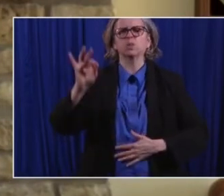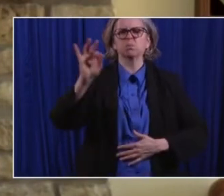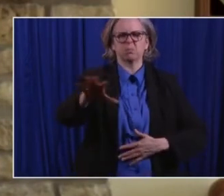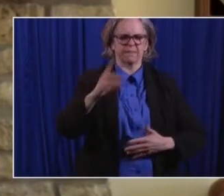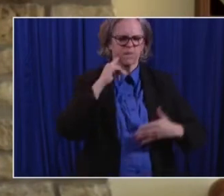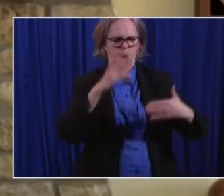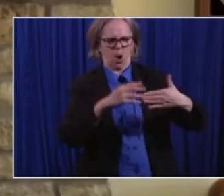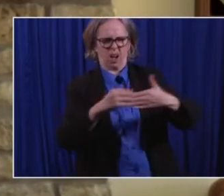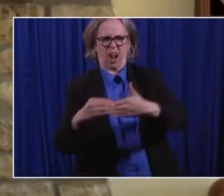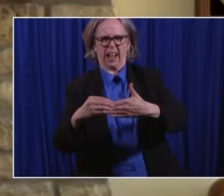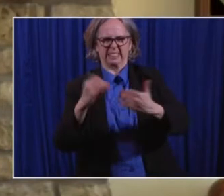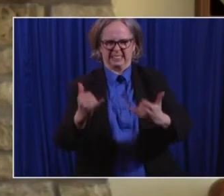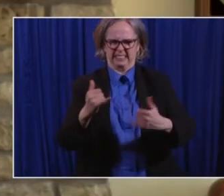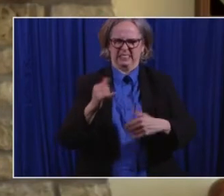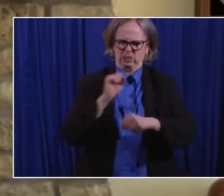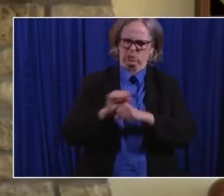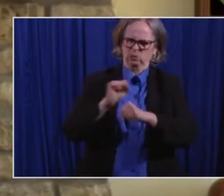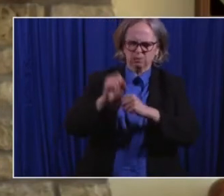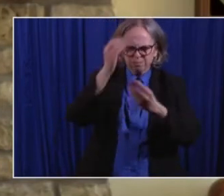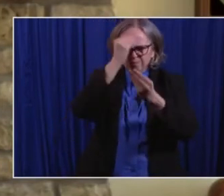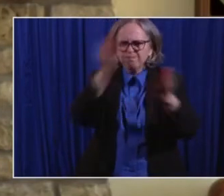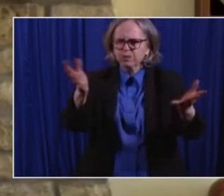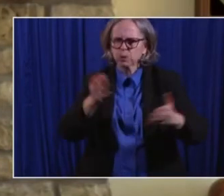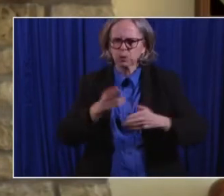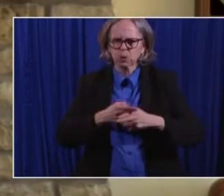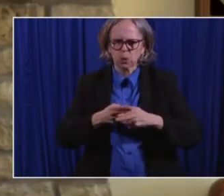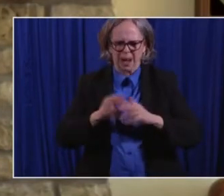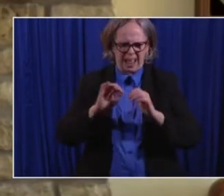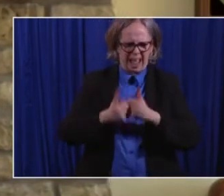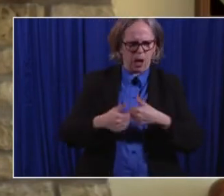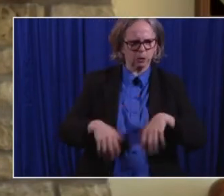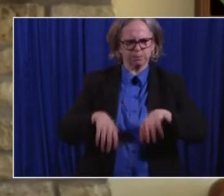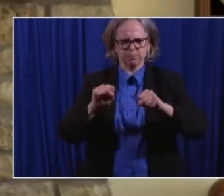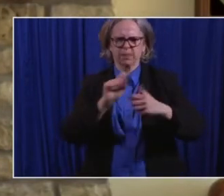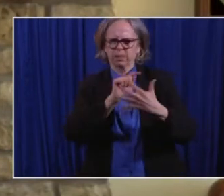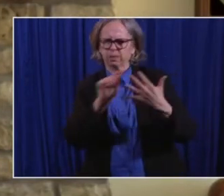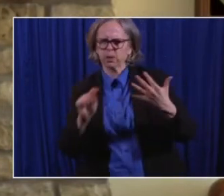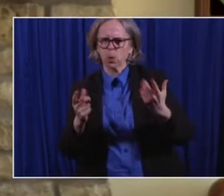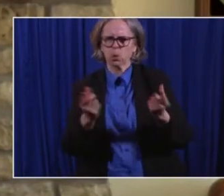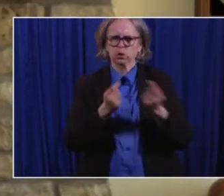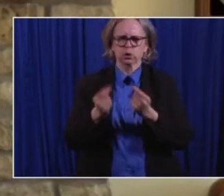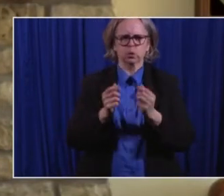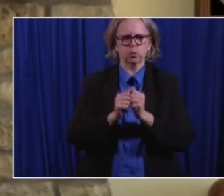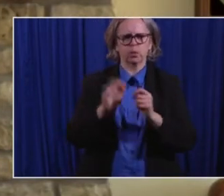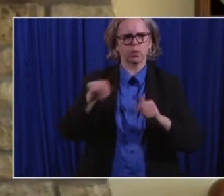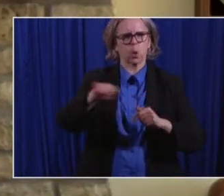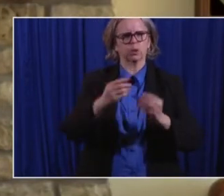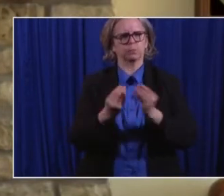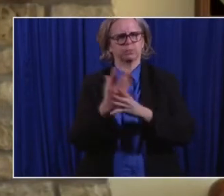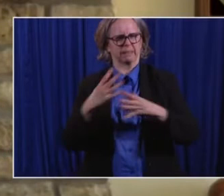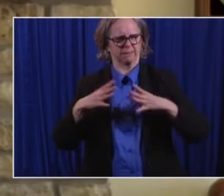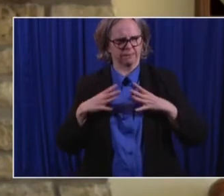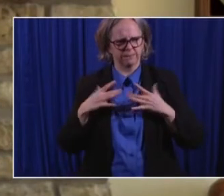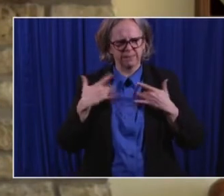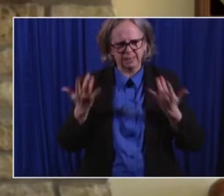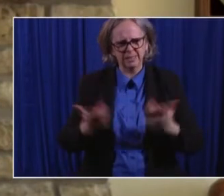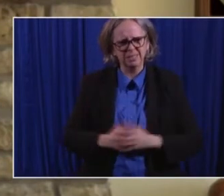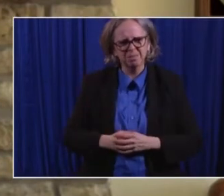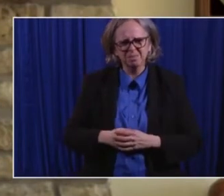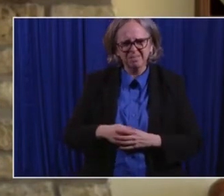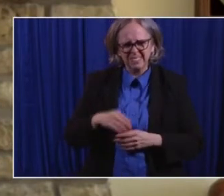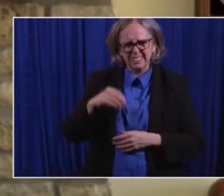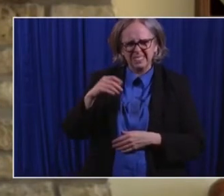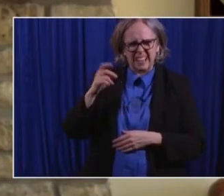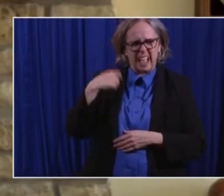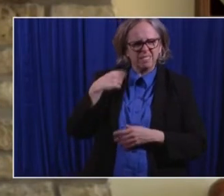understood this is where we're heading. Lieutenant Governor, I've got a few more things, but if you want to make any